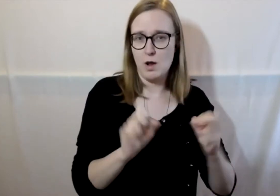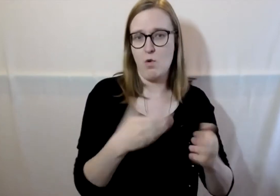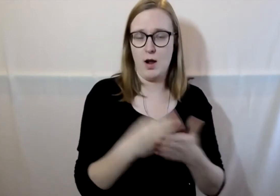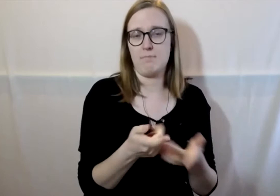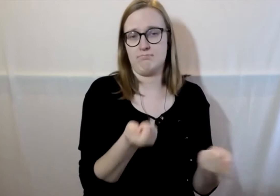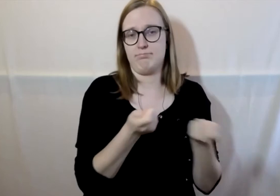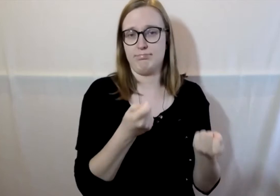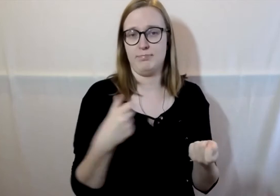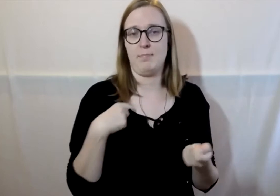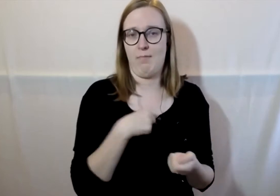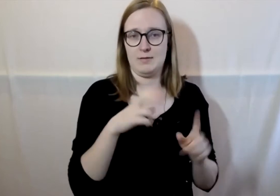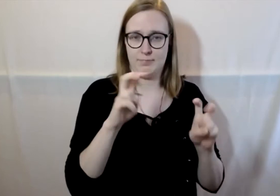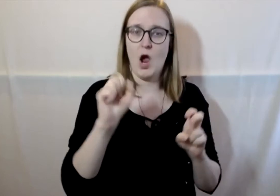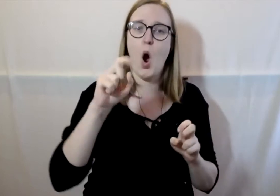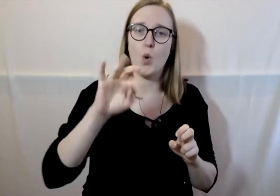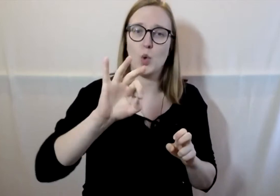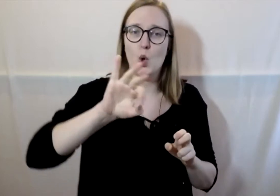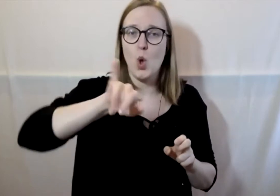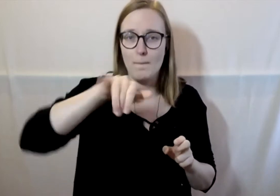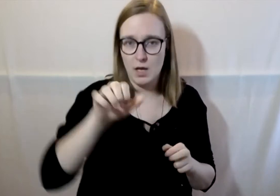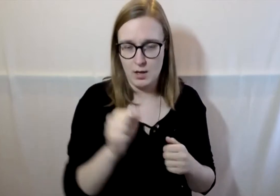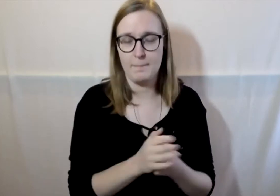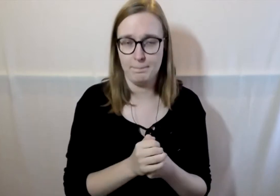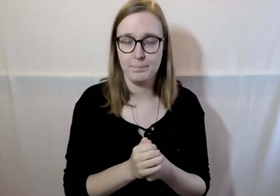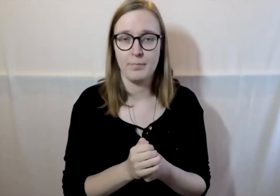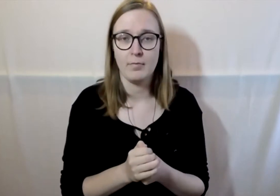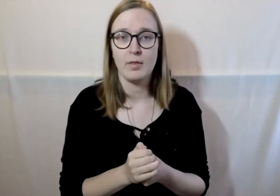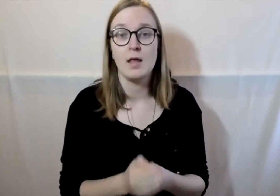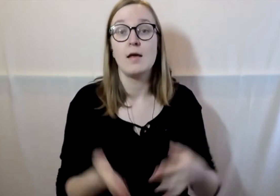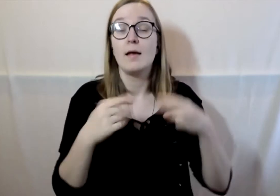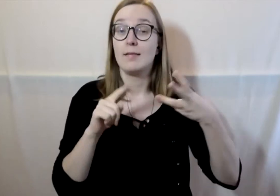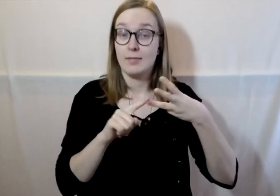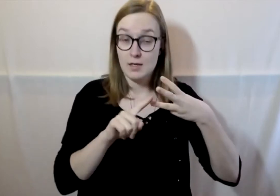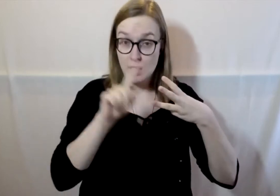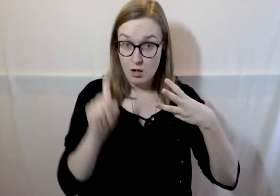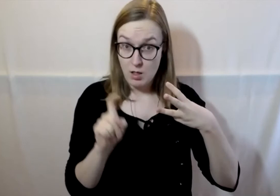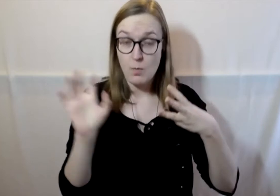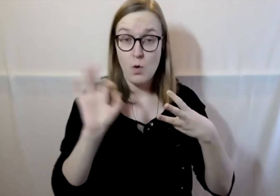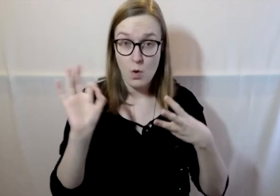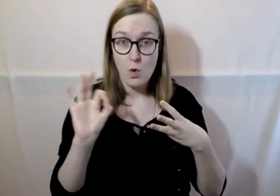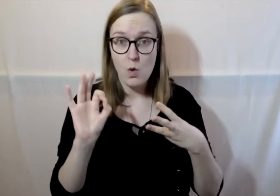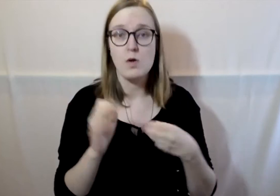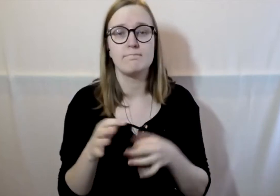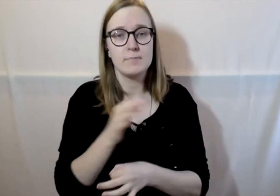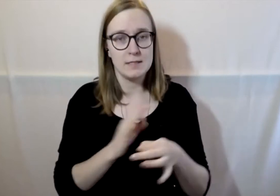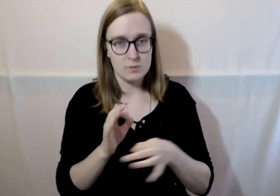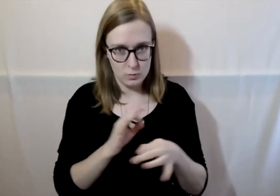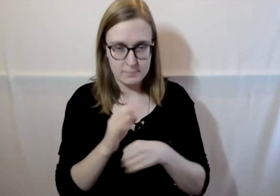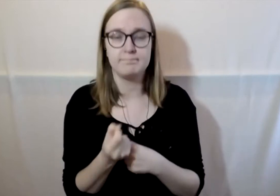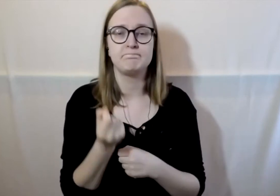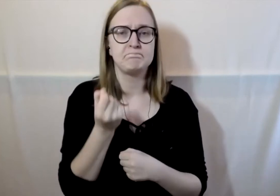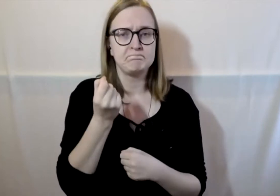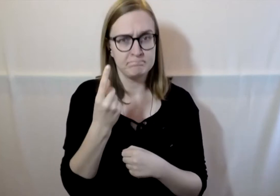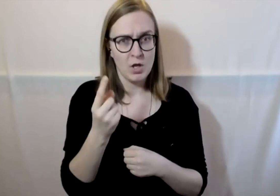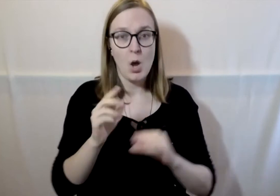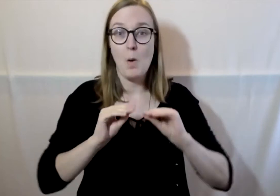how to say, we went on the third question, and we found out that teacher